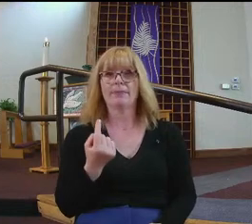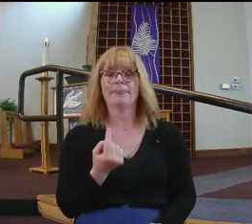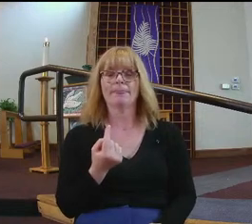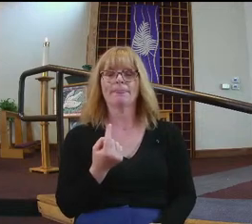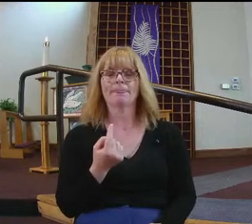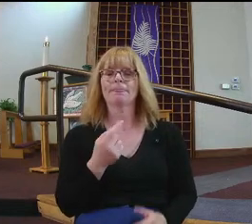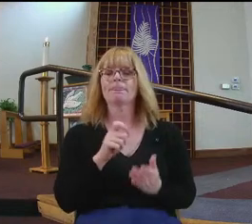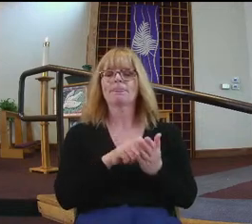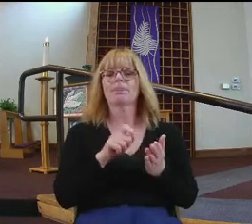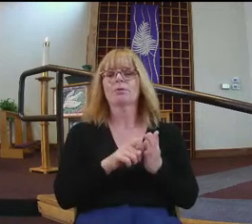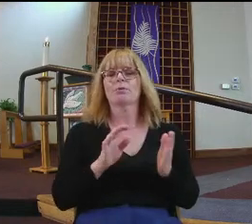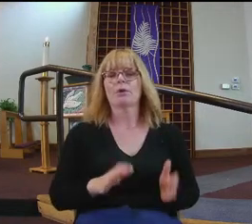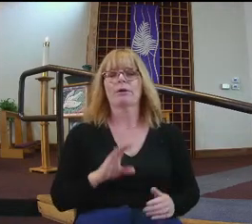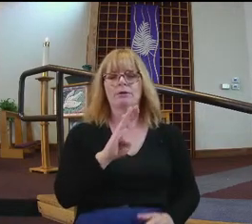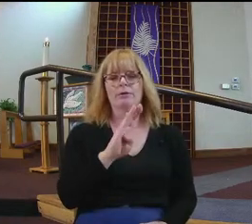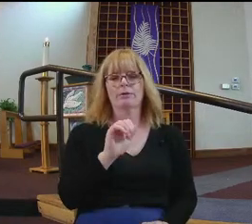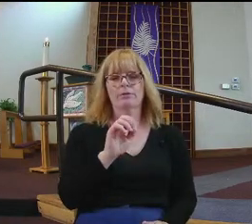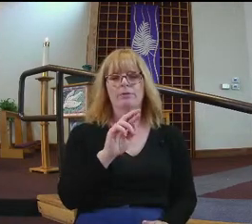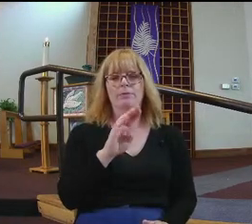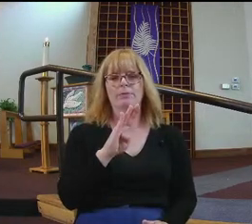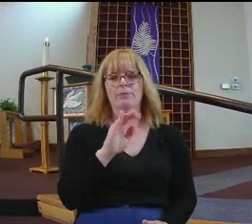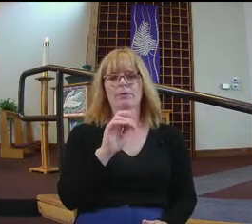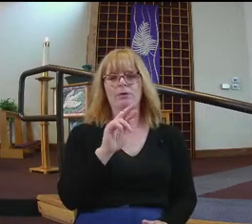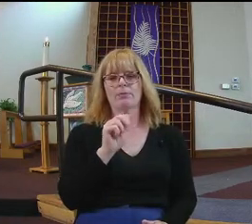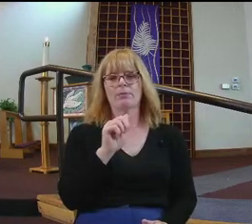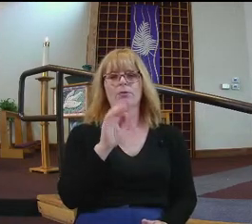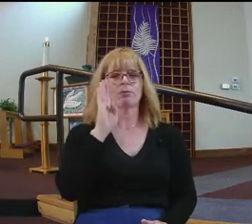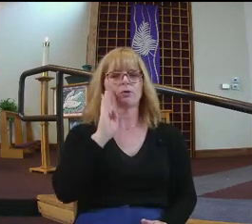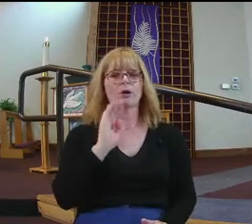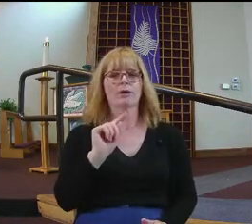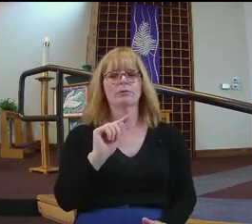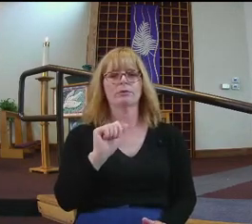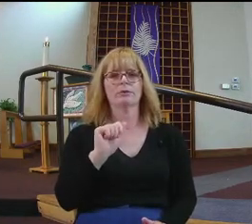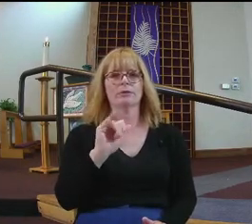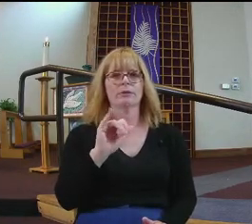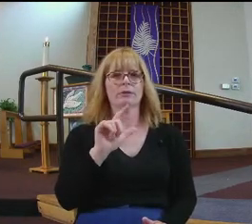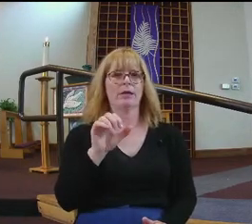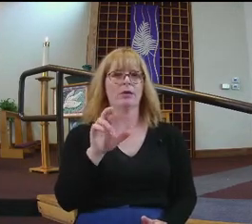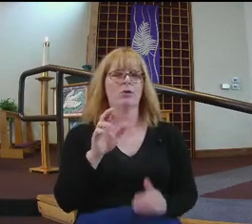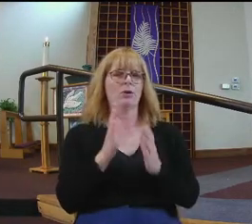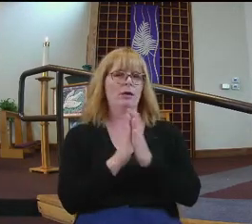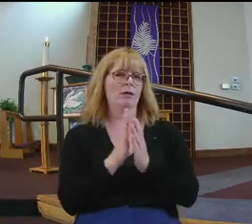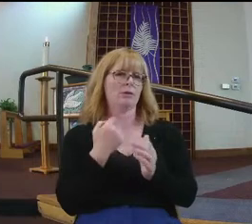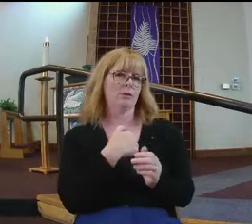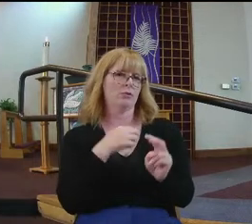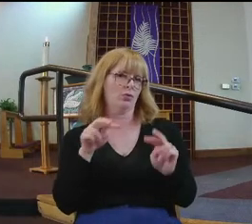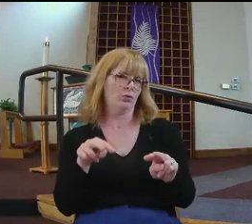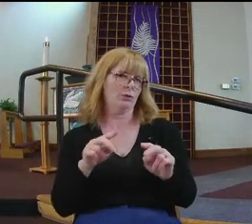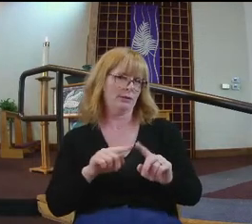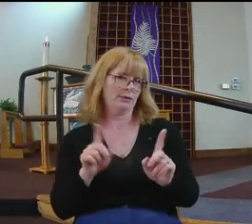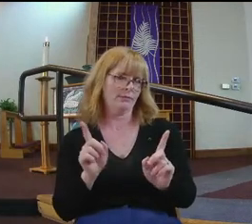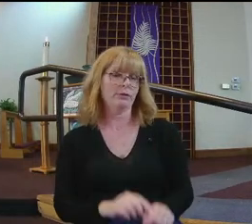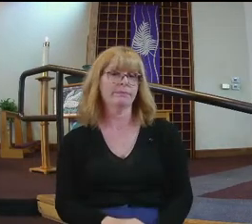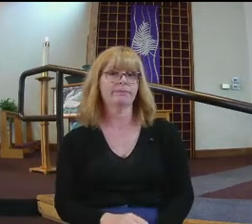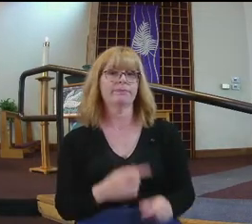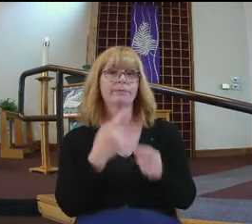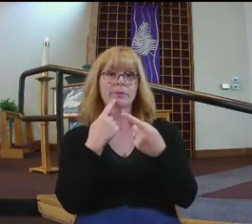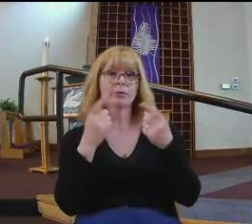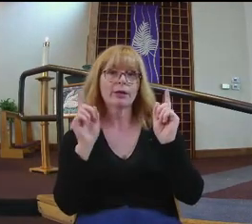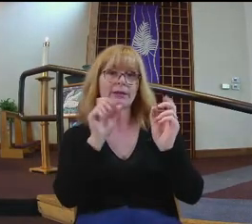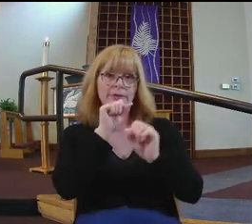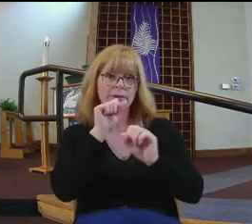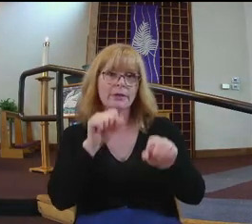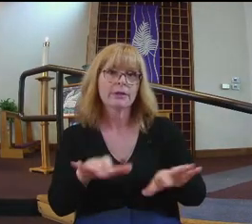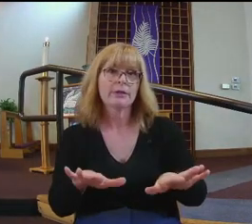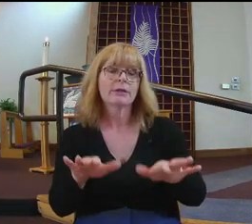Barbara Brown Taylor asks us to look at what it does a little bit differently. She writes that pronouncing